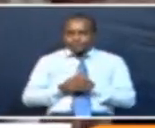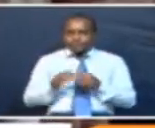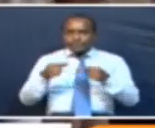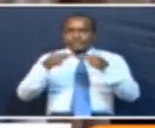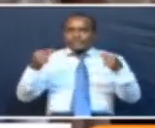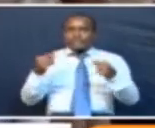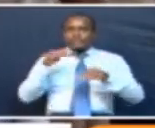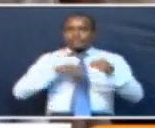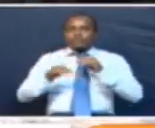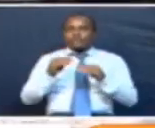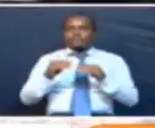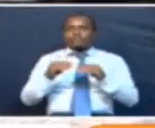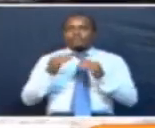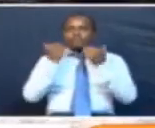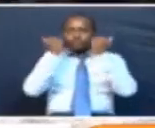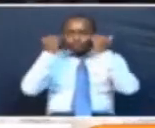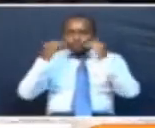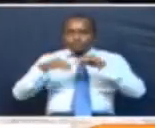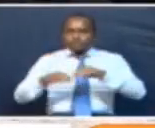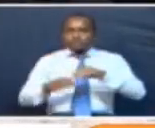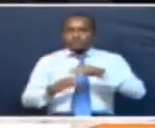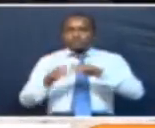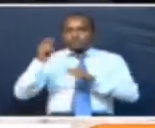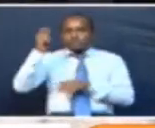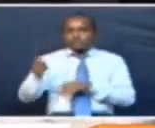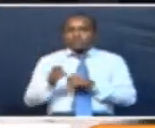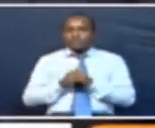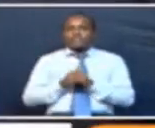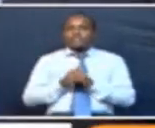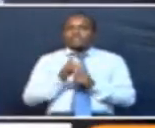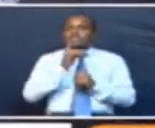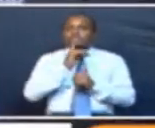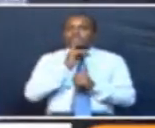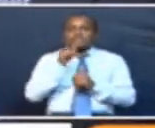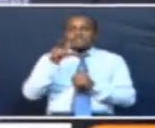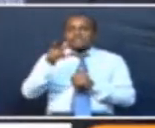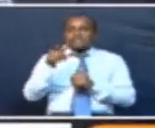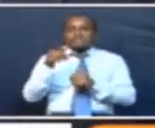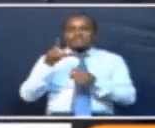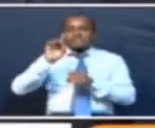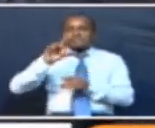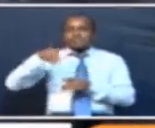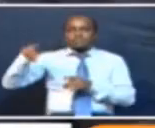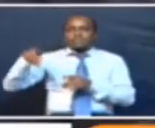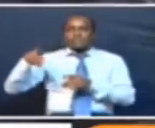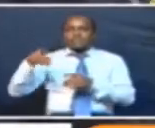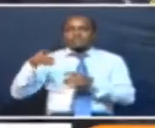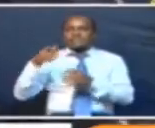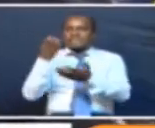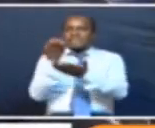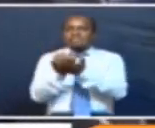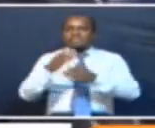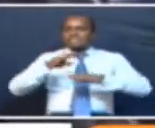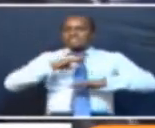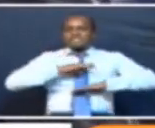Anti-Corruption Court Chief Magistrate Douglas Ogoti said the prosecution did not give compelling reasons to continue holding Arama in custody.